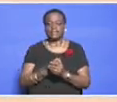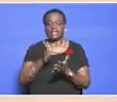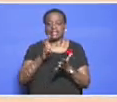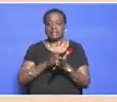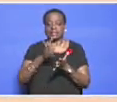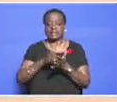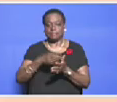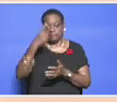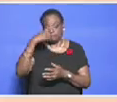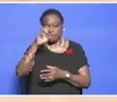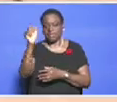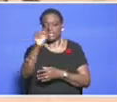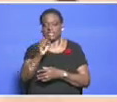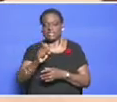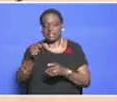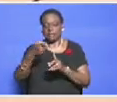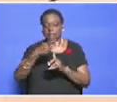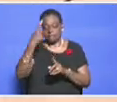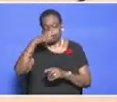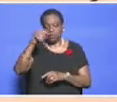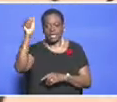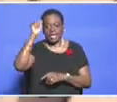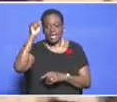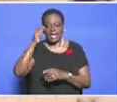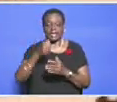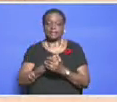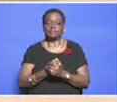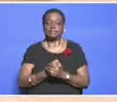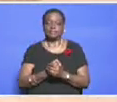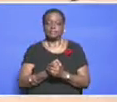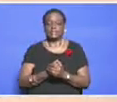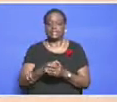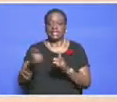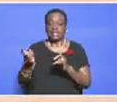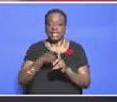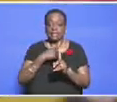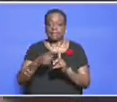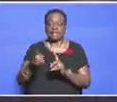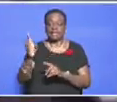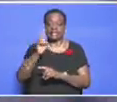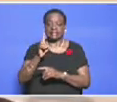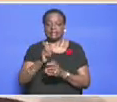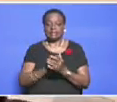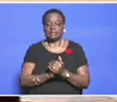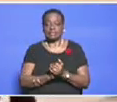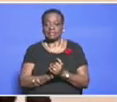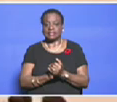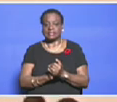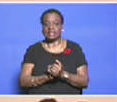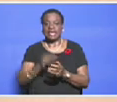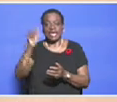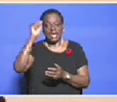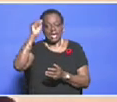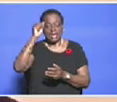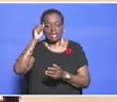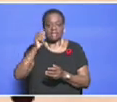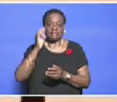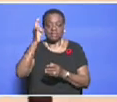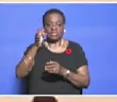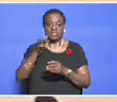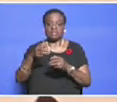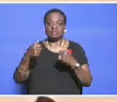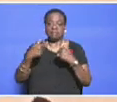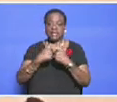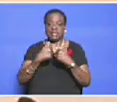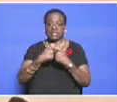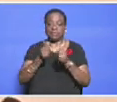just won one game since defeating Dallas 121-100 in the season opener. Ayton in a feature matchup with the perceived